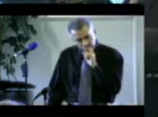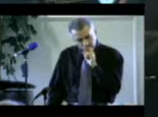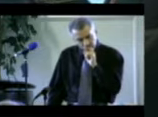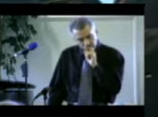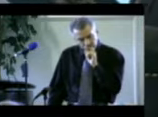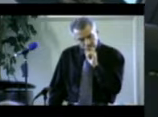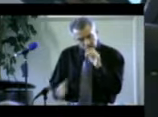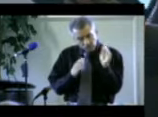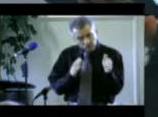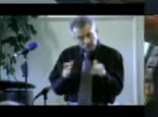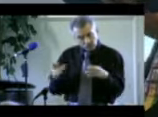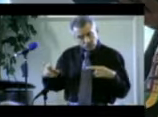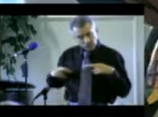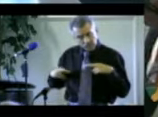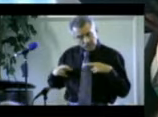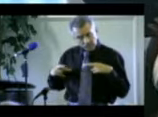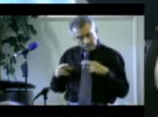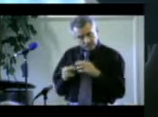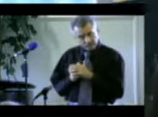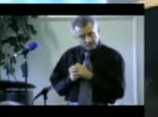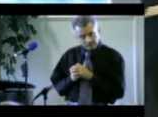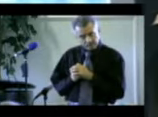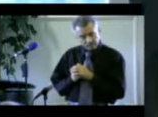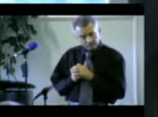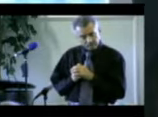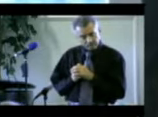retirement. Like most people